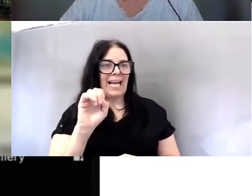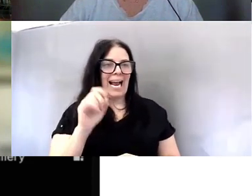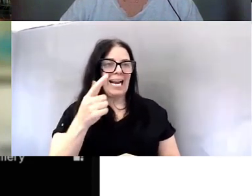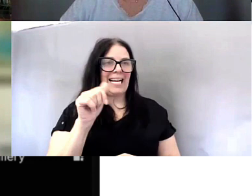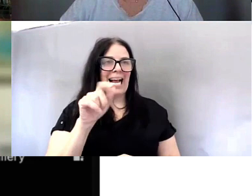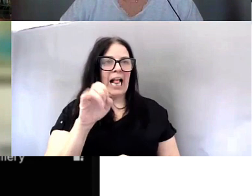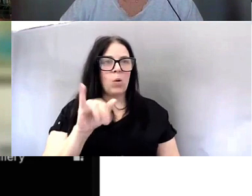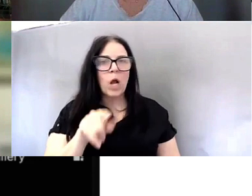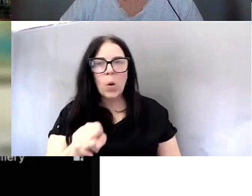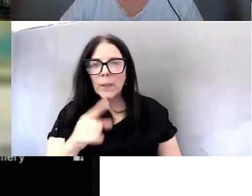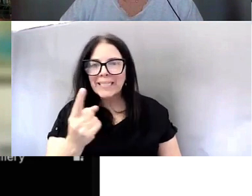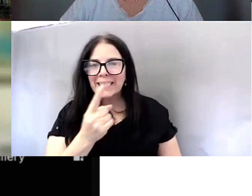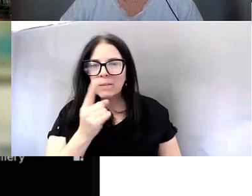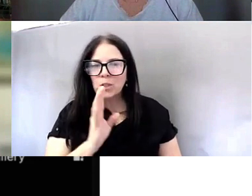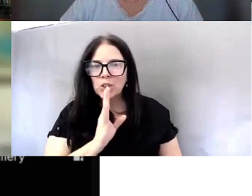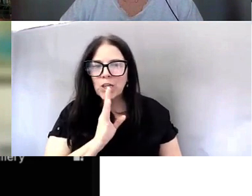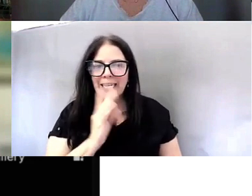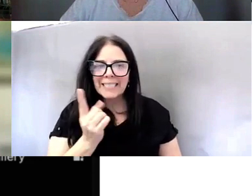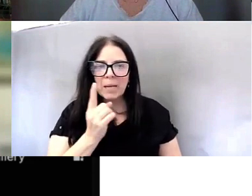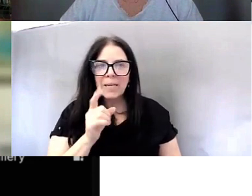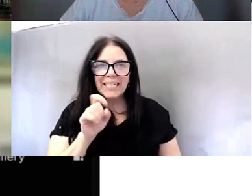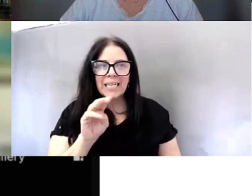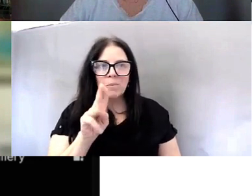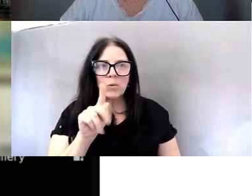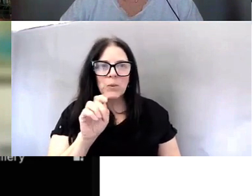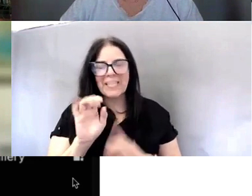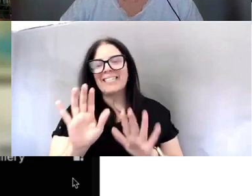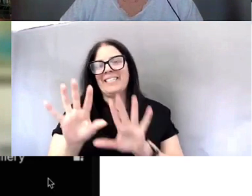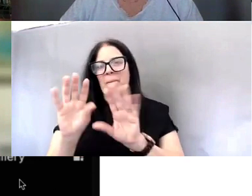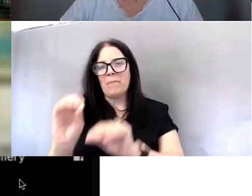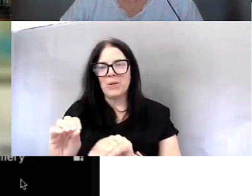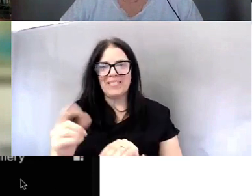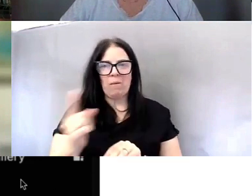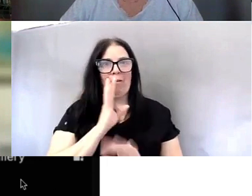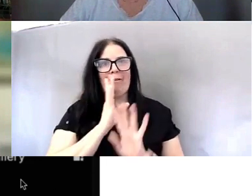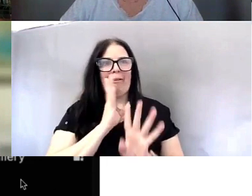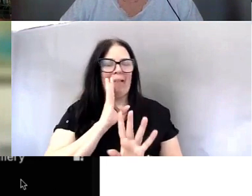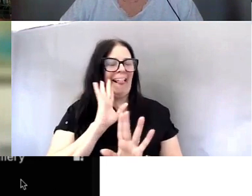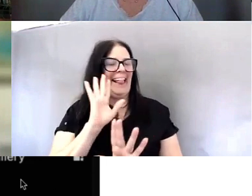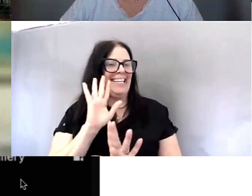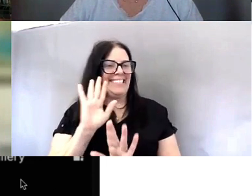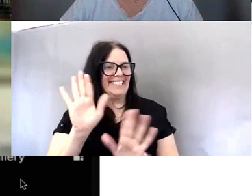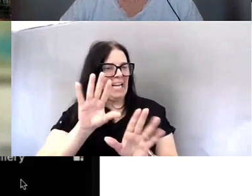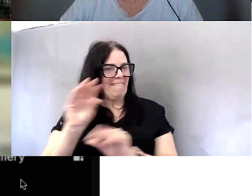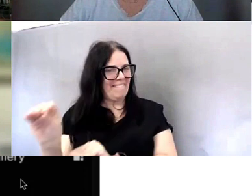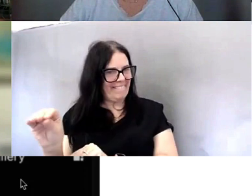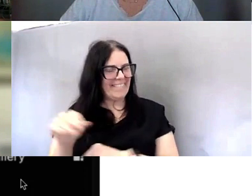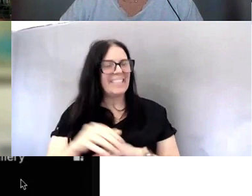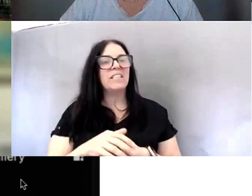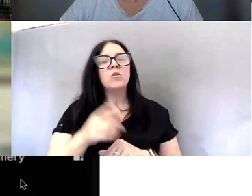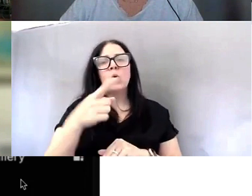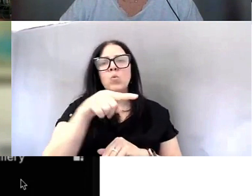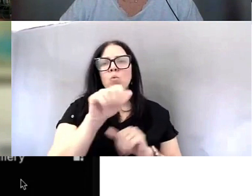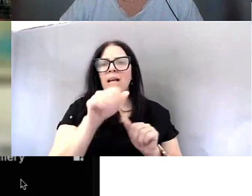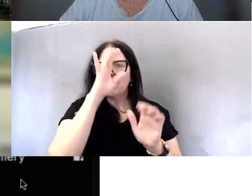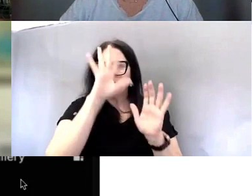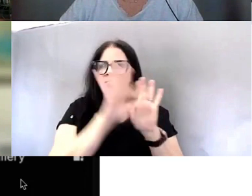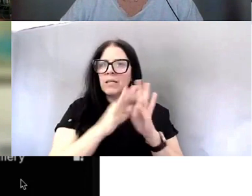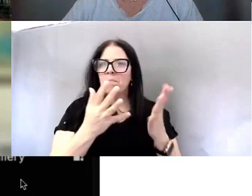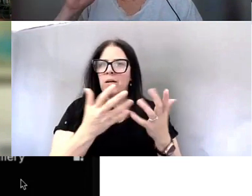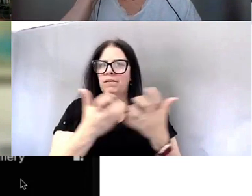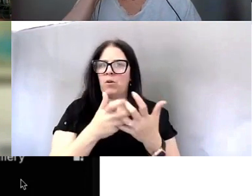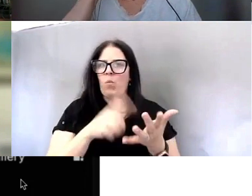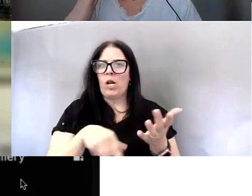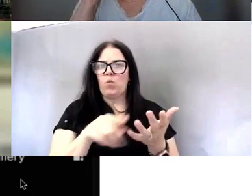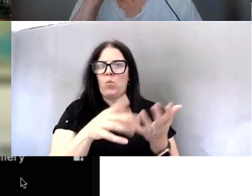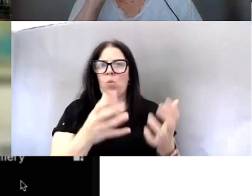can see that some of the muting needs to happen there. Here we go. So you can choose what kind of viewing options you have